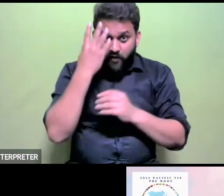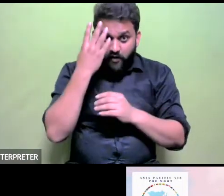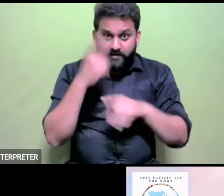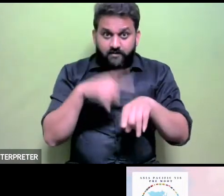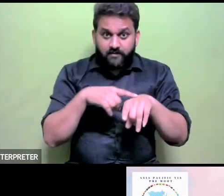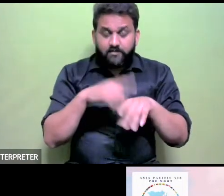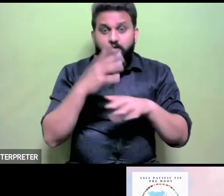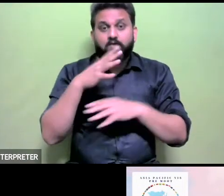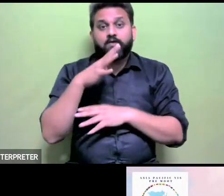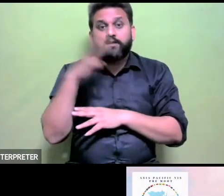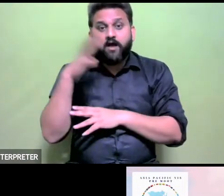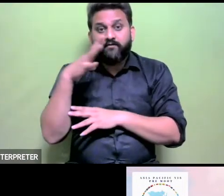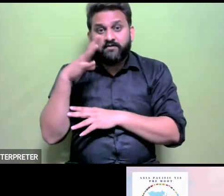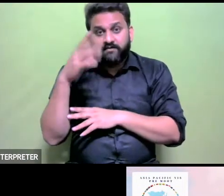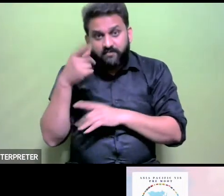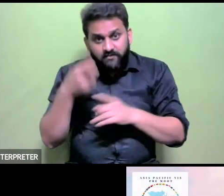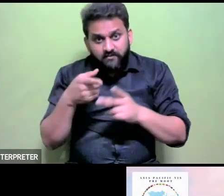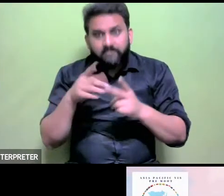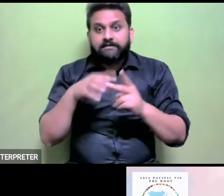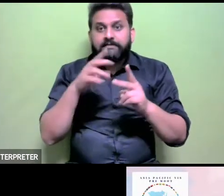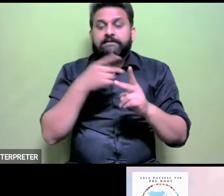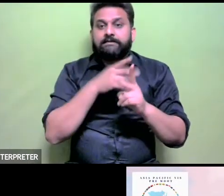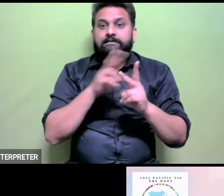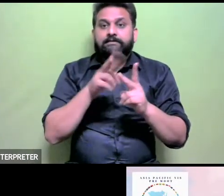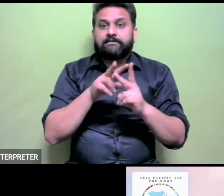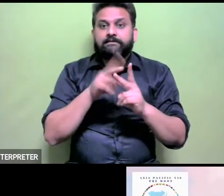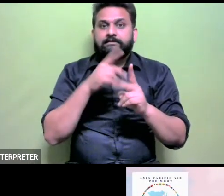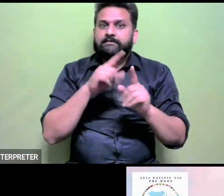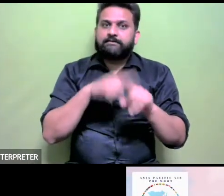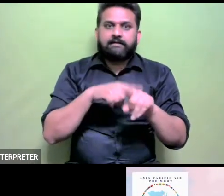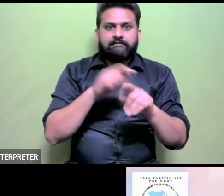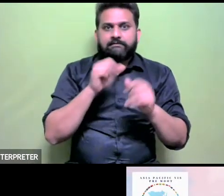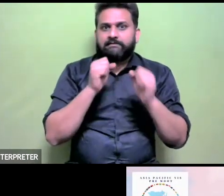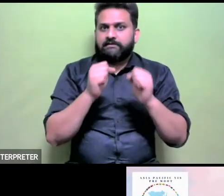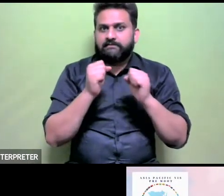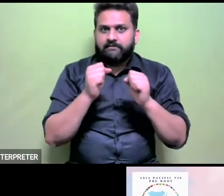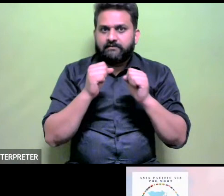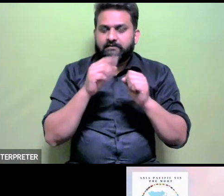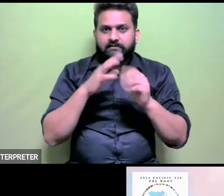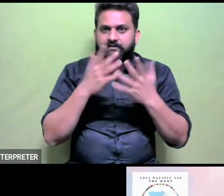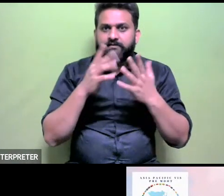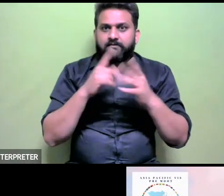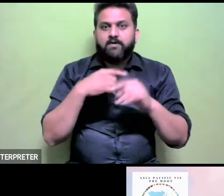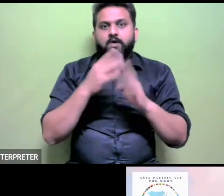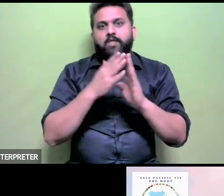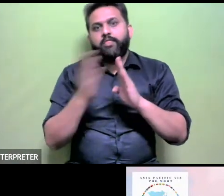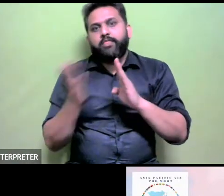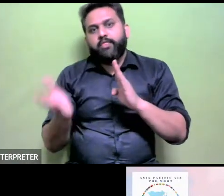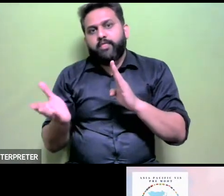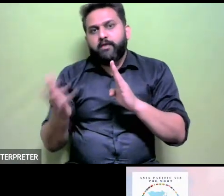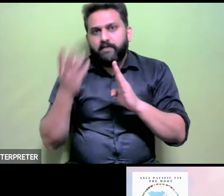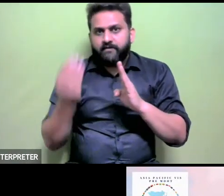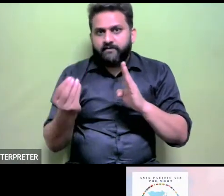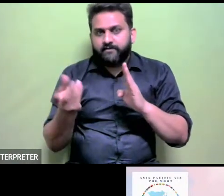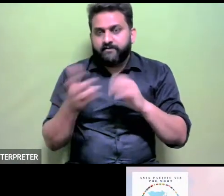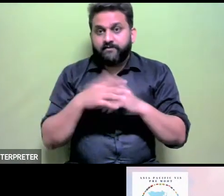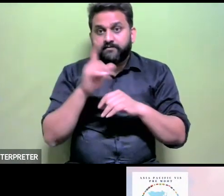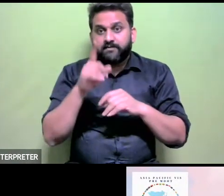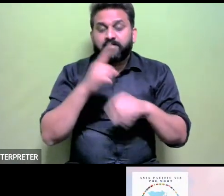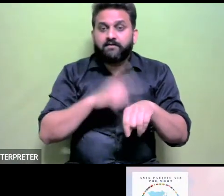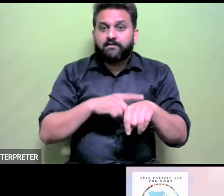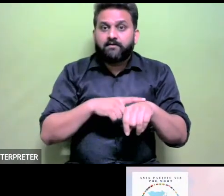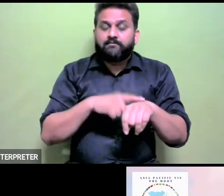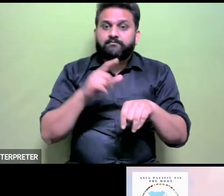after lunch mood, these are very difficult time you will find, or the late evening mood. It helps. But if you think about it,